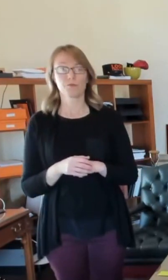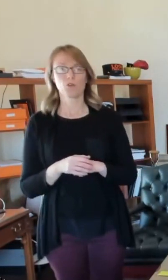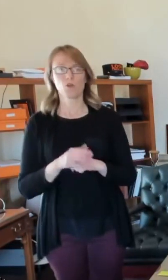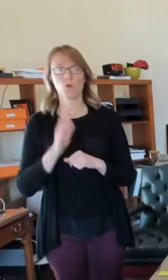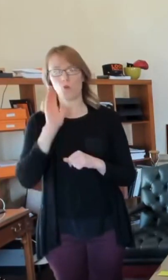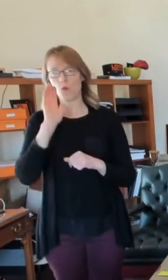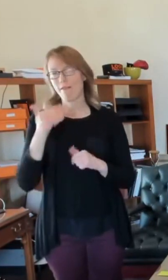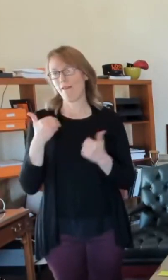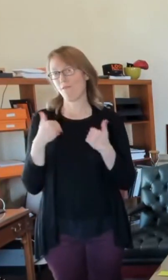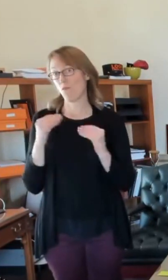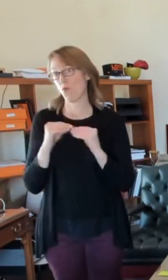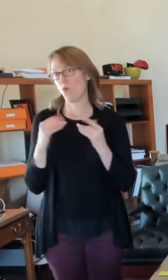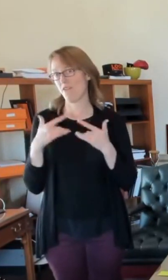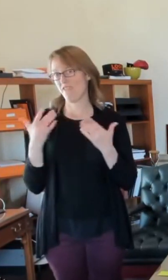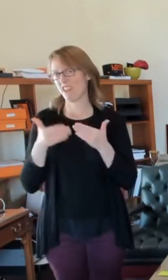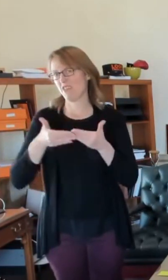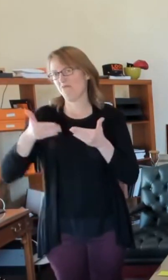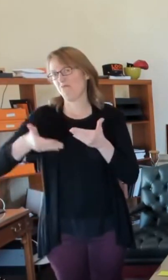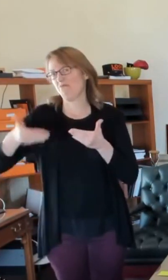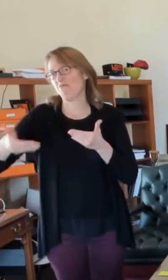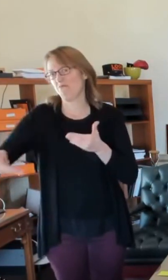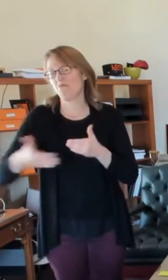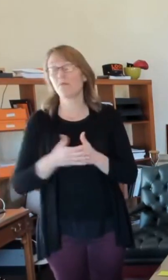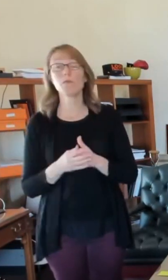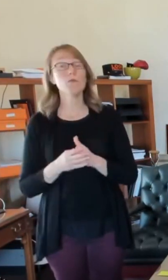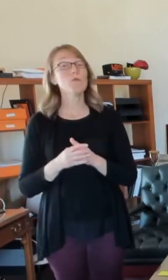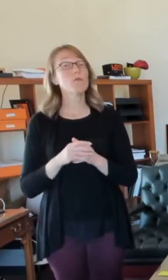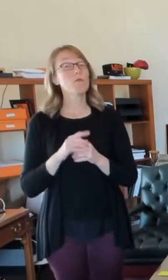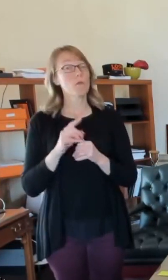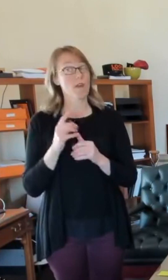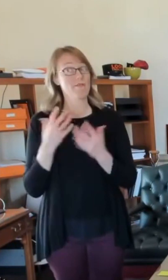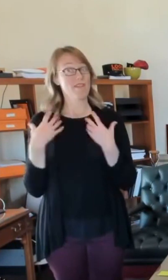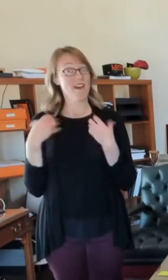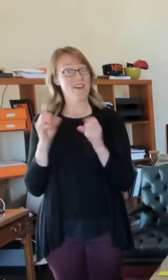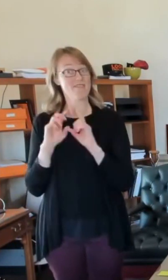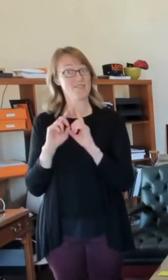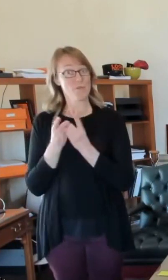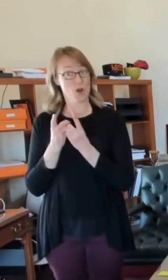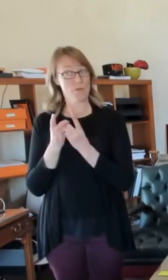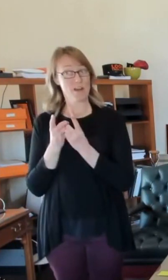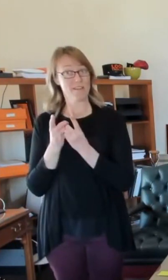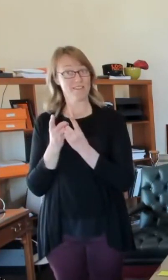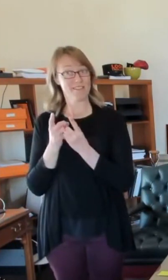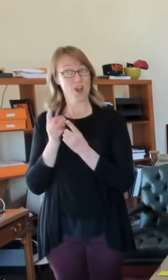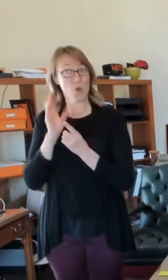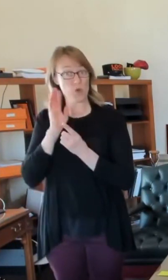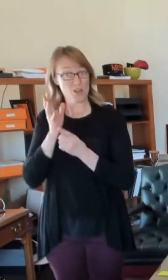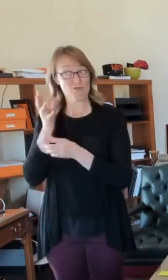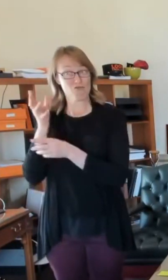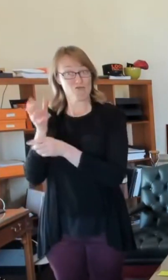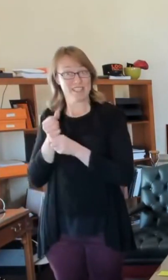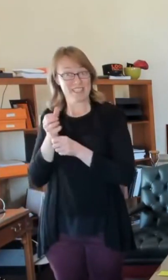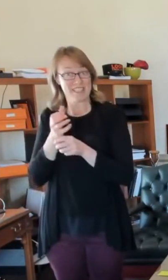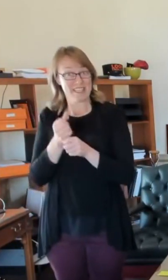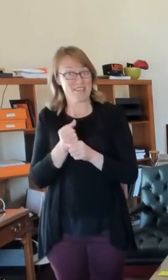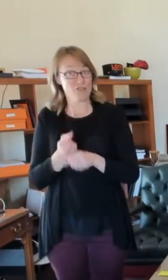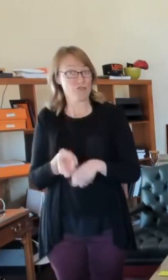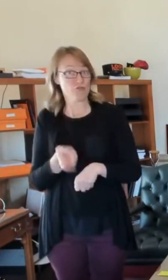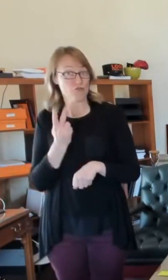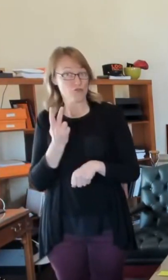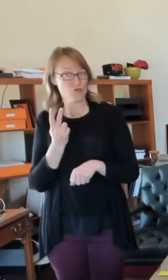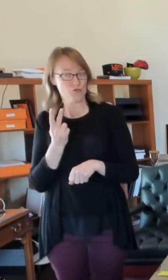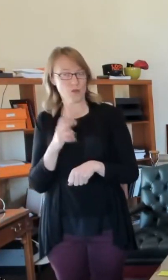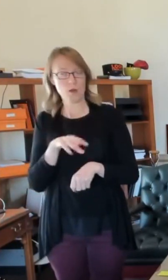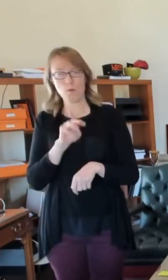this week, the health department, and we just received notice of this, will be getting both the Moderna and the Pfizer vaccine. We also know